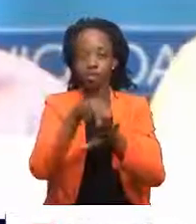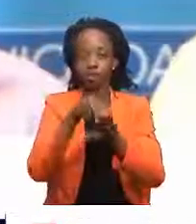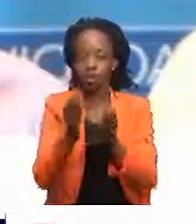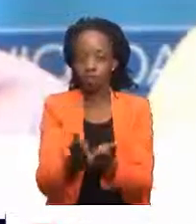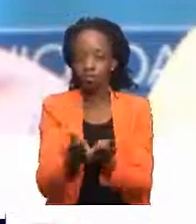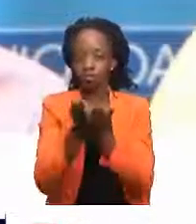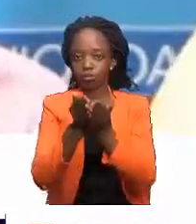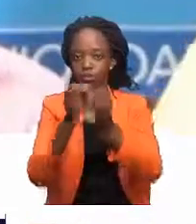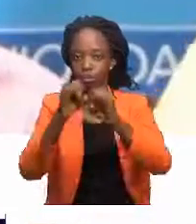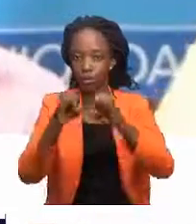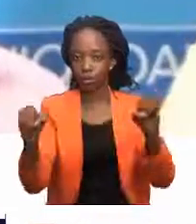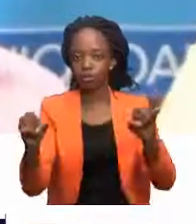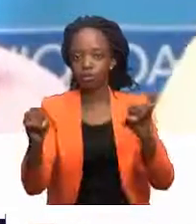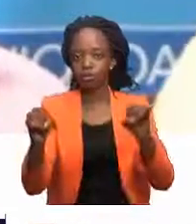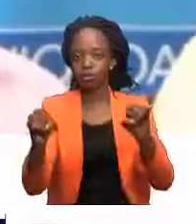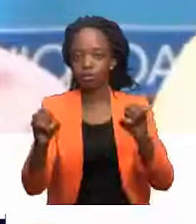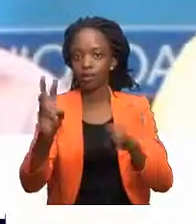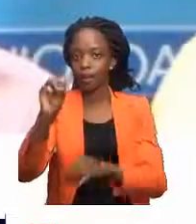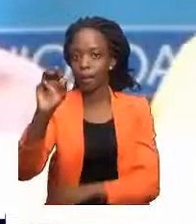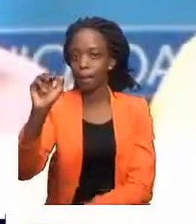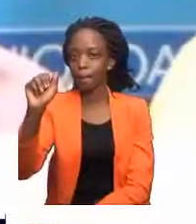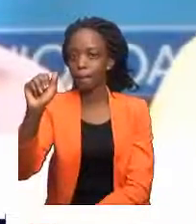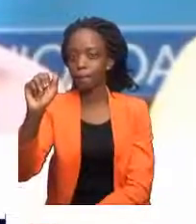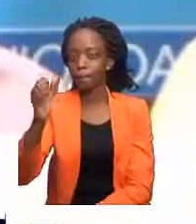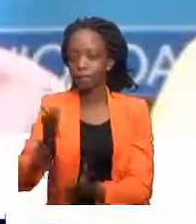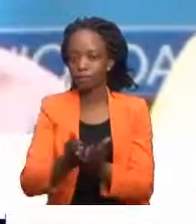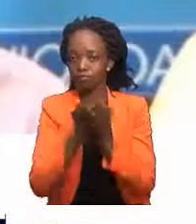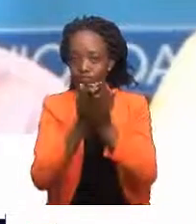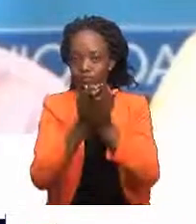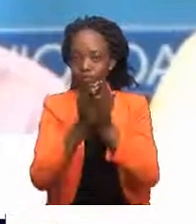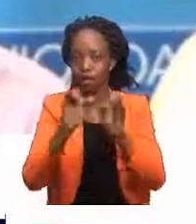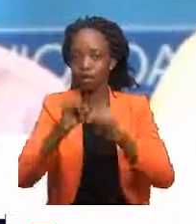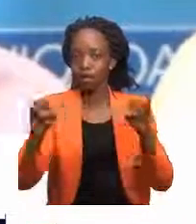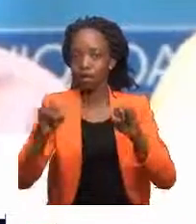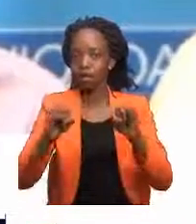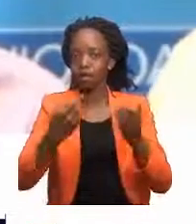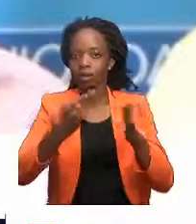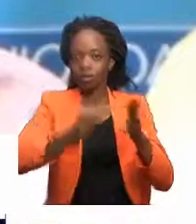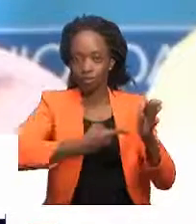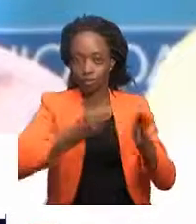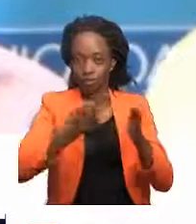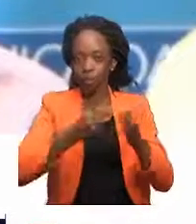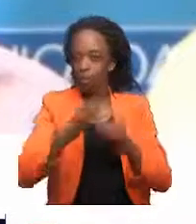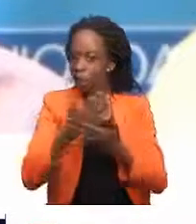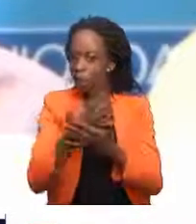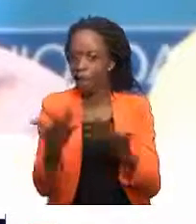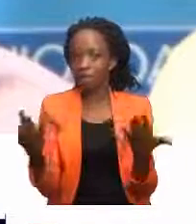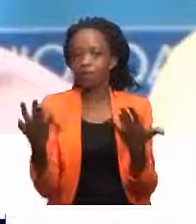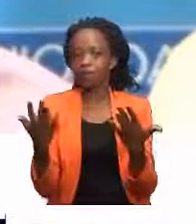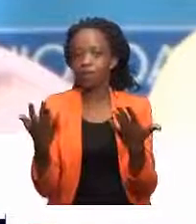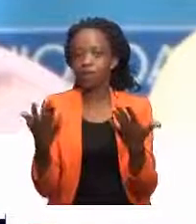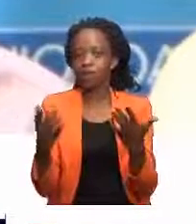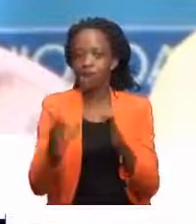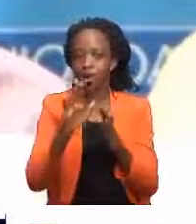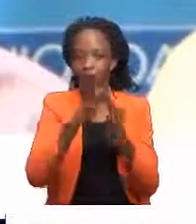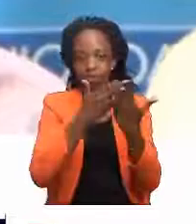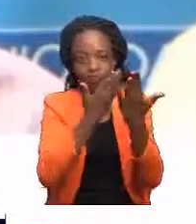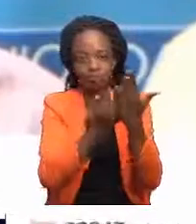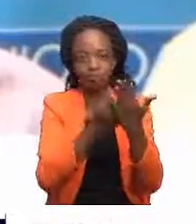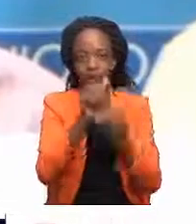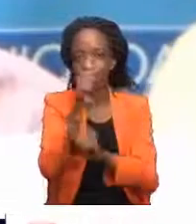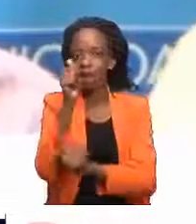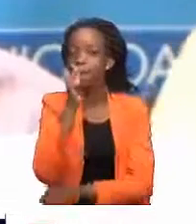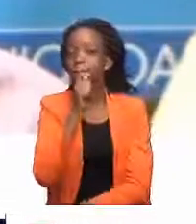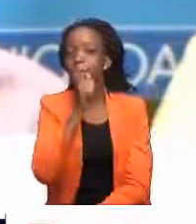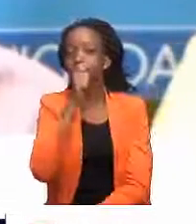Line, Mediterranean Shipping Company or any of its subsidiaries or affiliates or any other